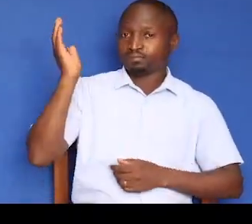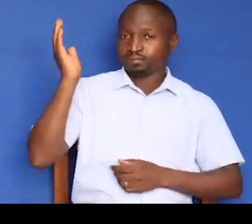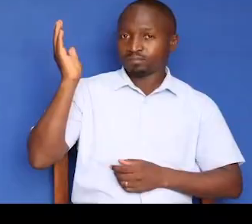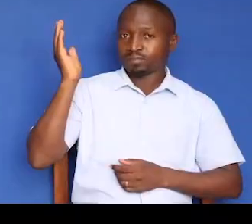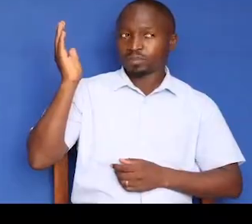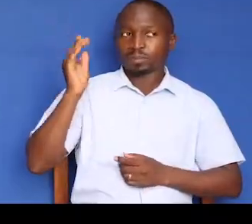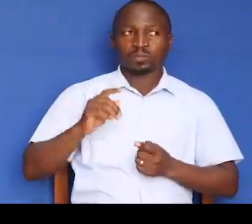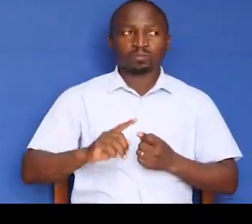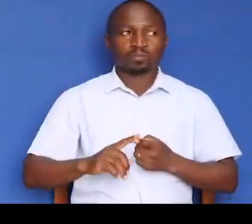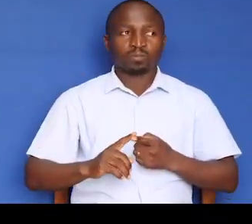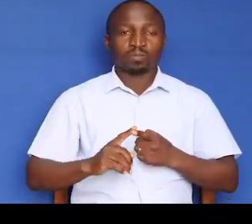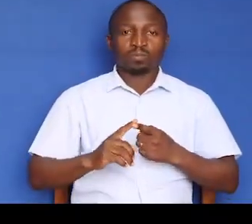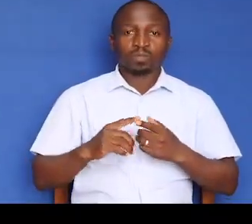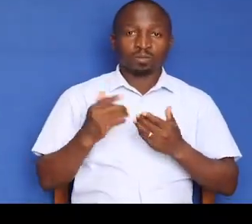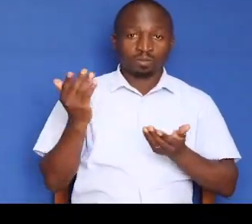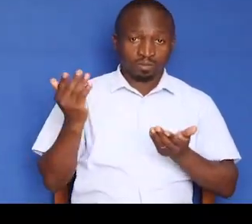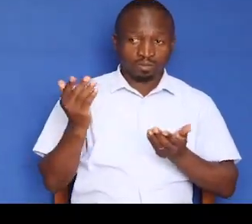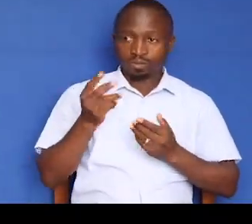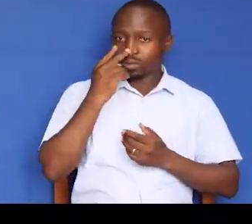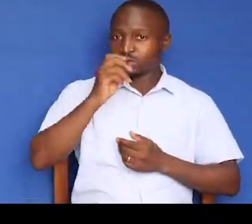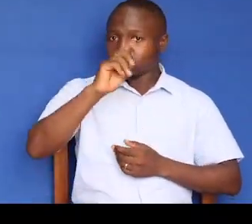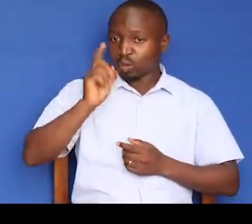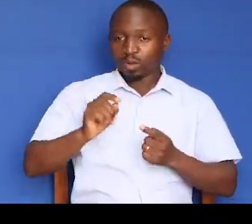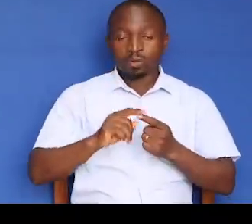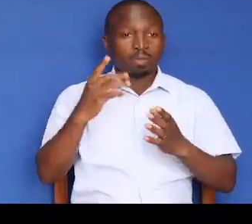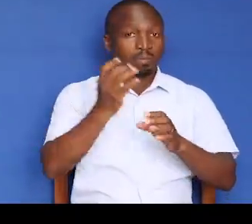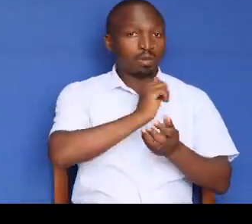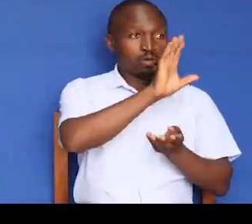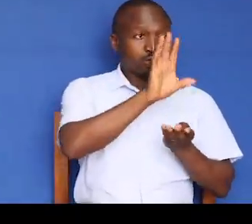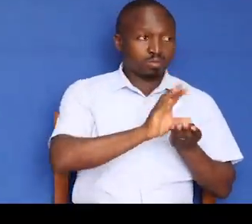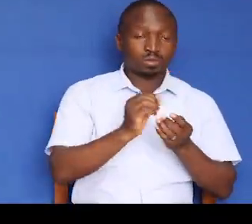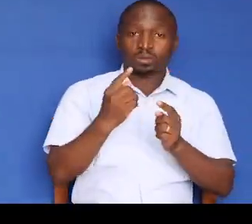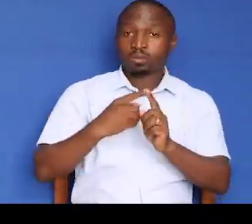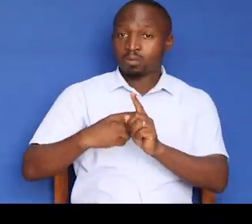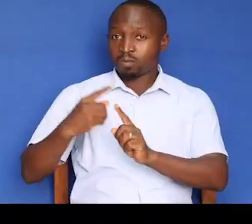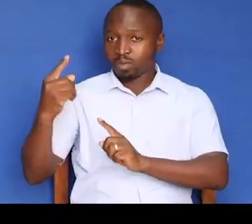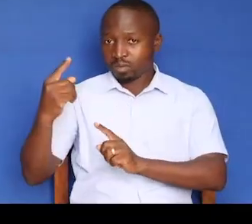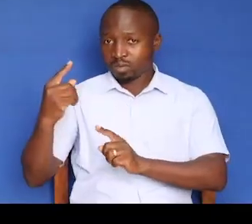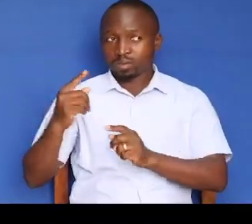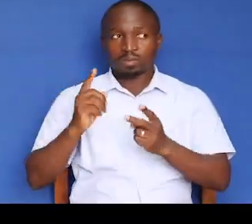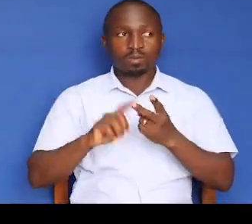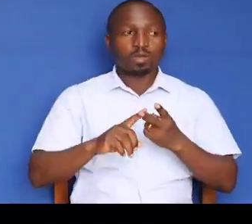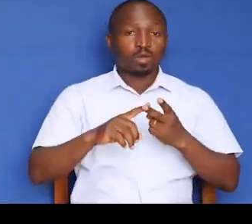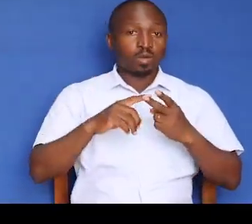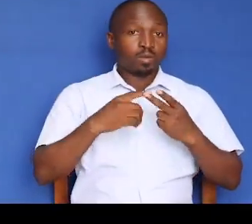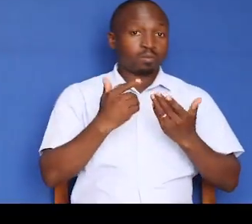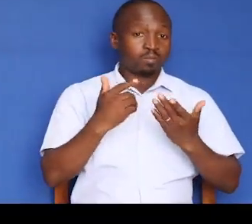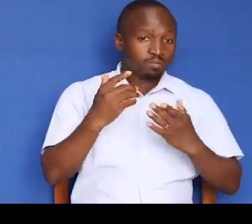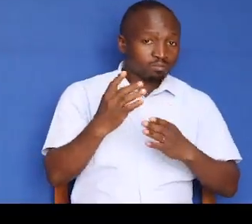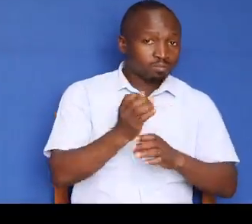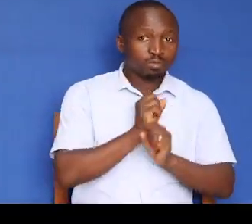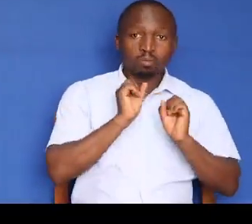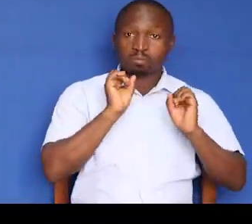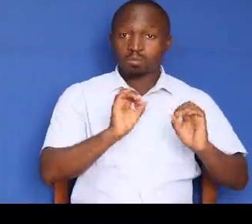2, when you see our question, we have total revenue 100. So the new total